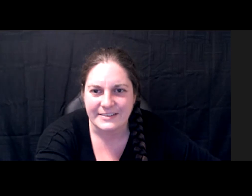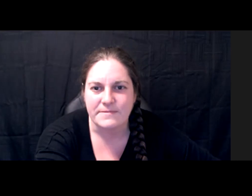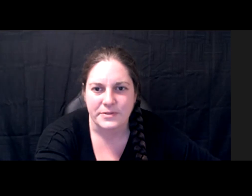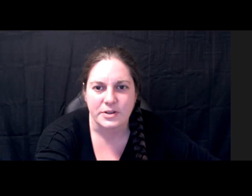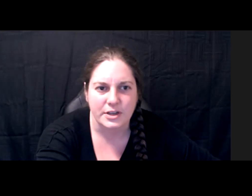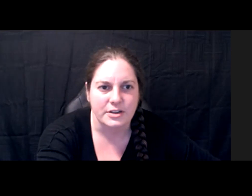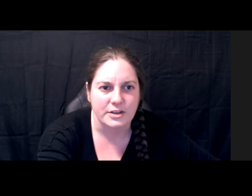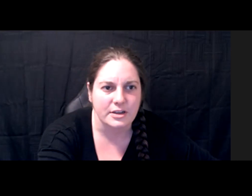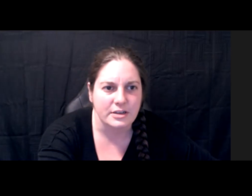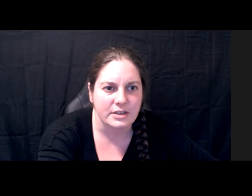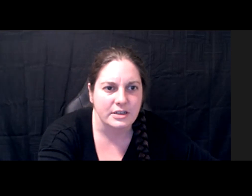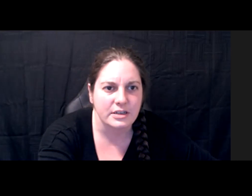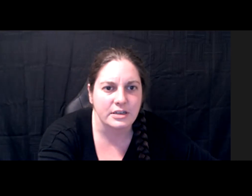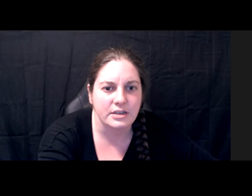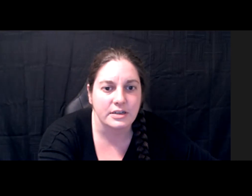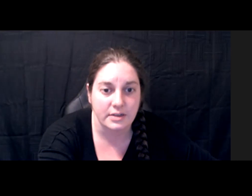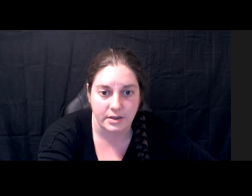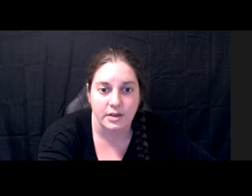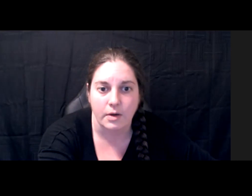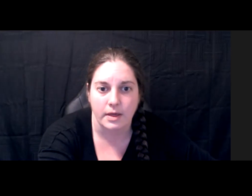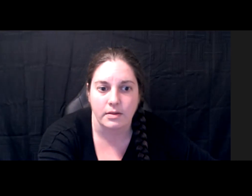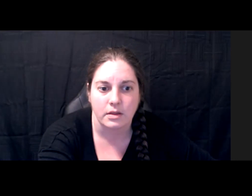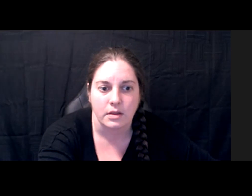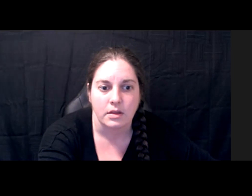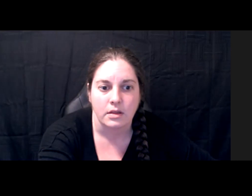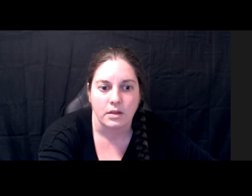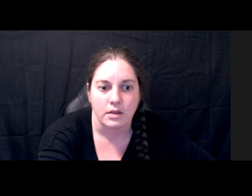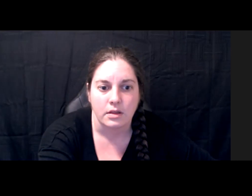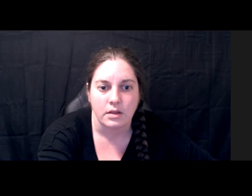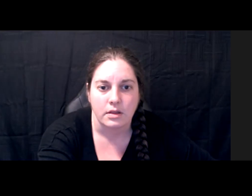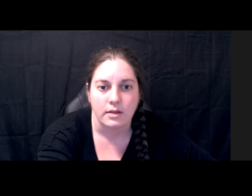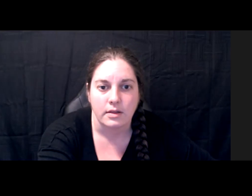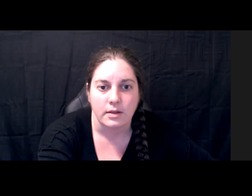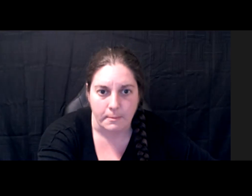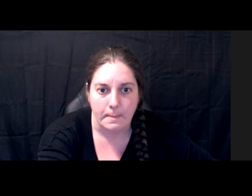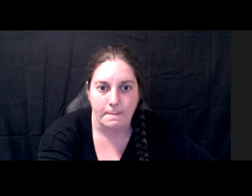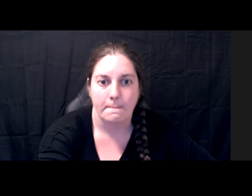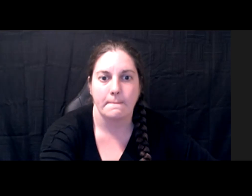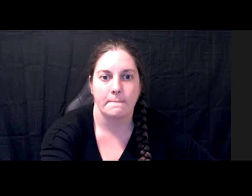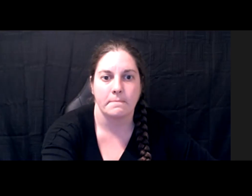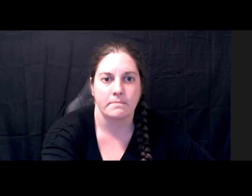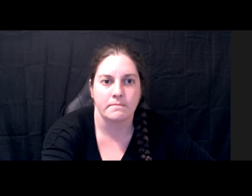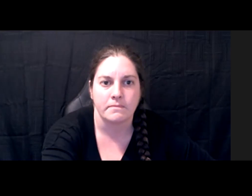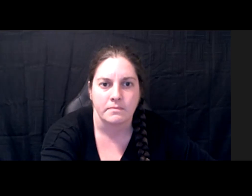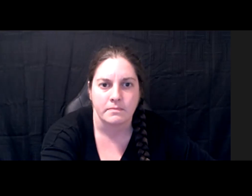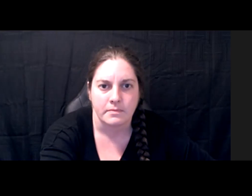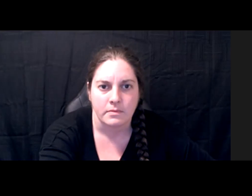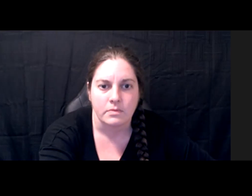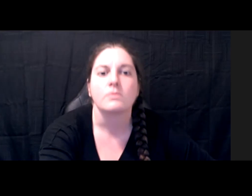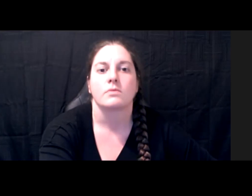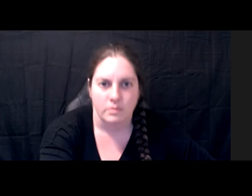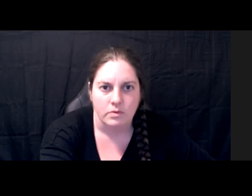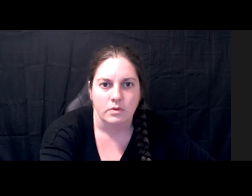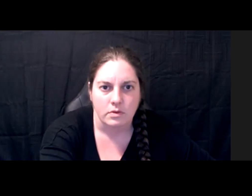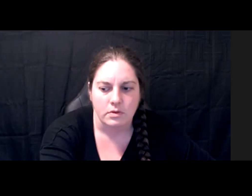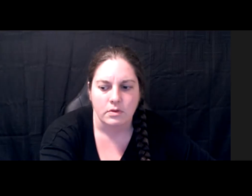up and you're not able to get in, between now and Monday, and you want access to the video,